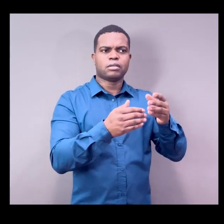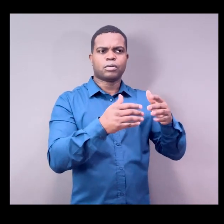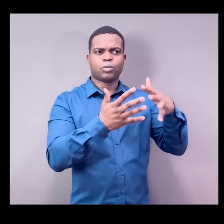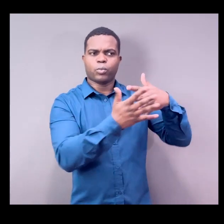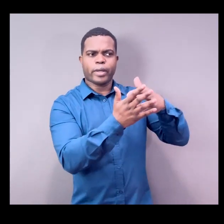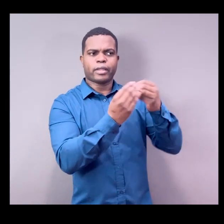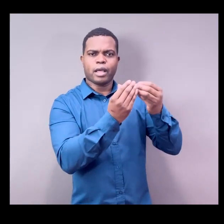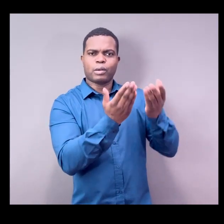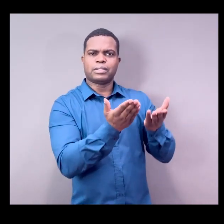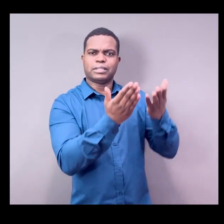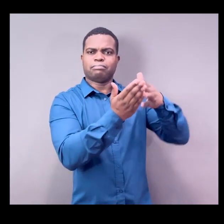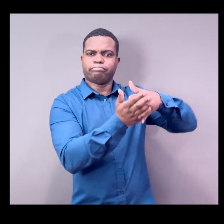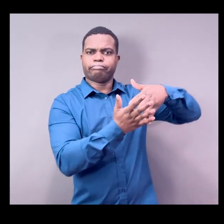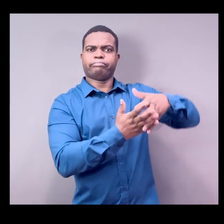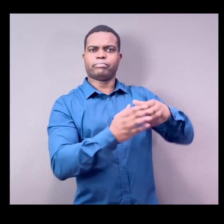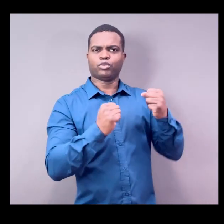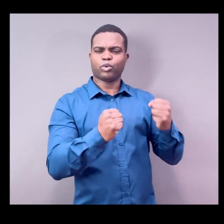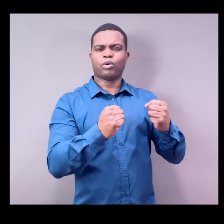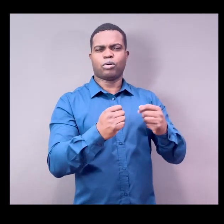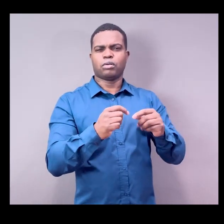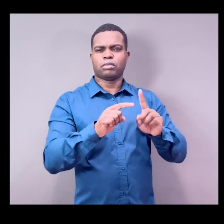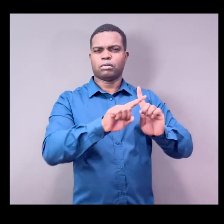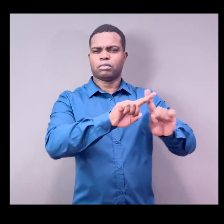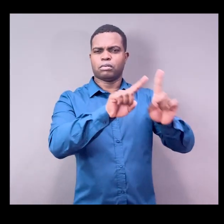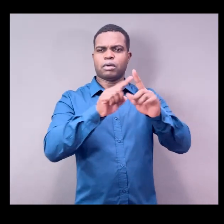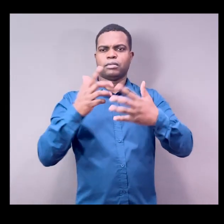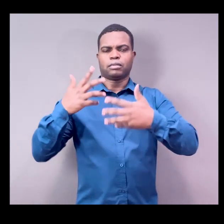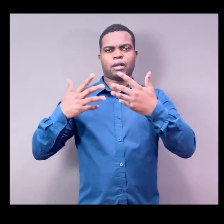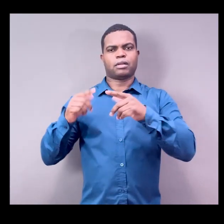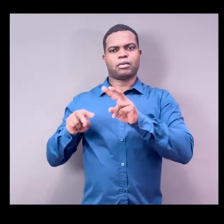your initiative can perform better, which are the strengths.